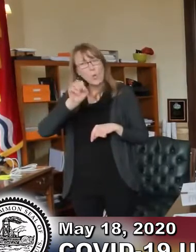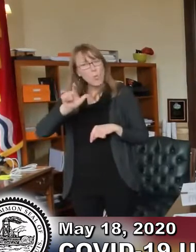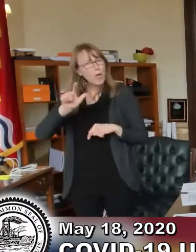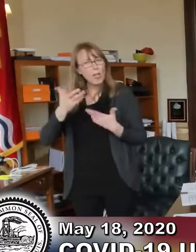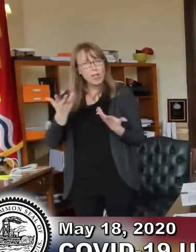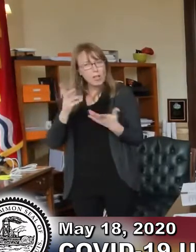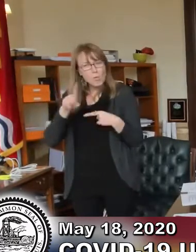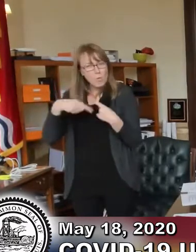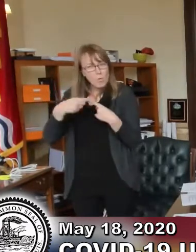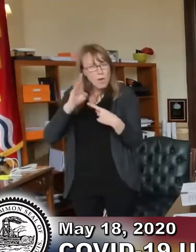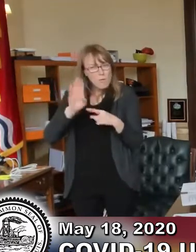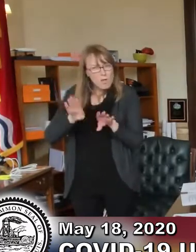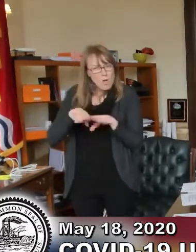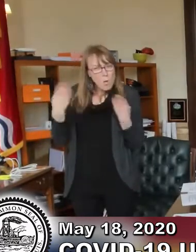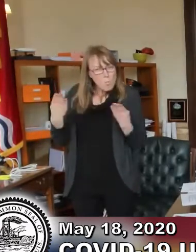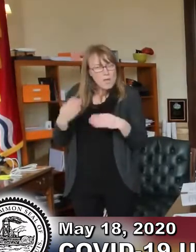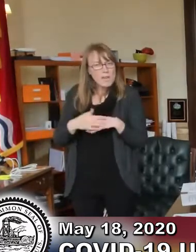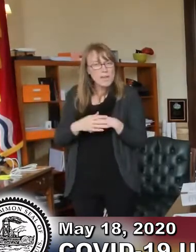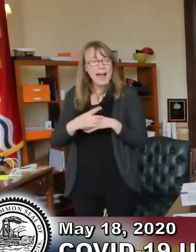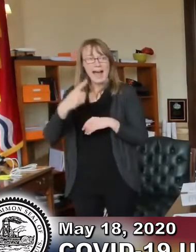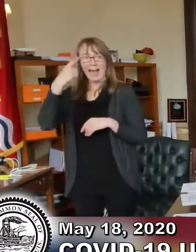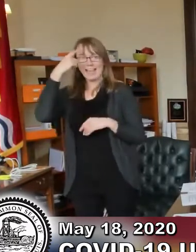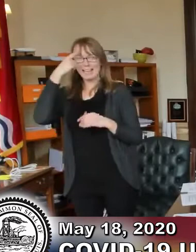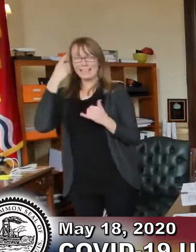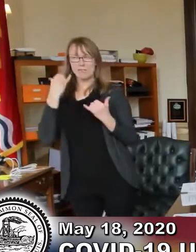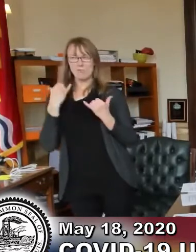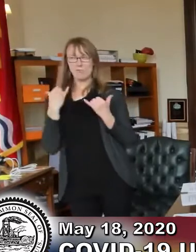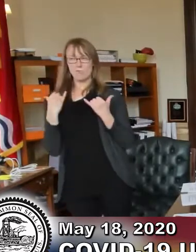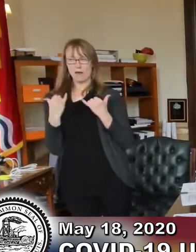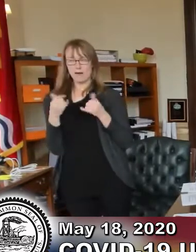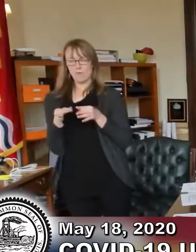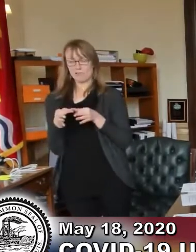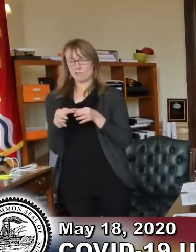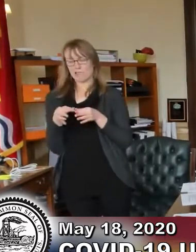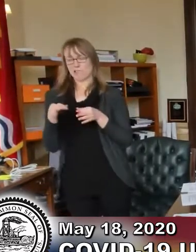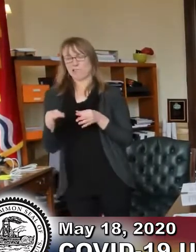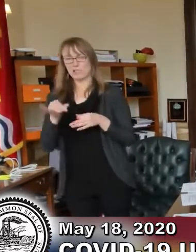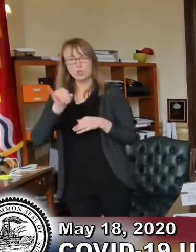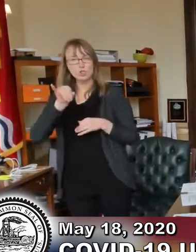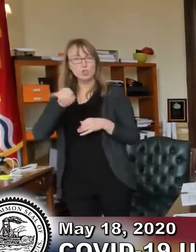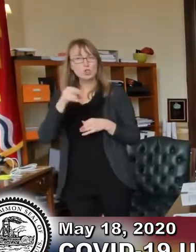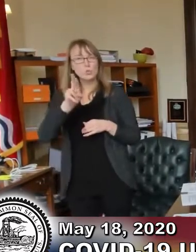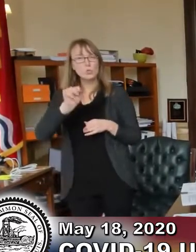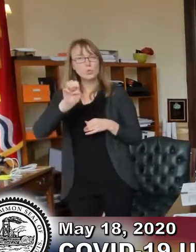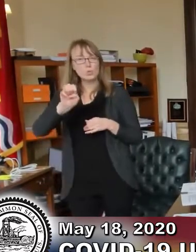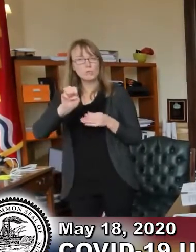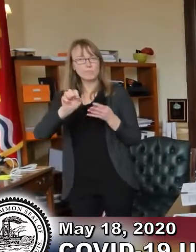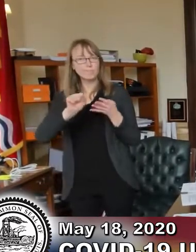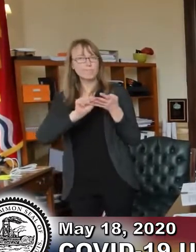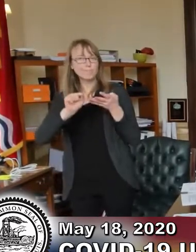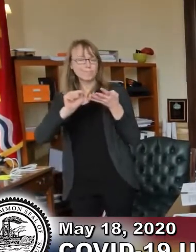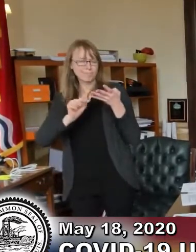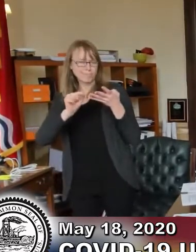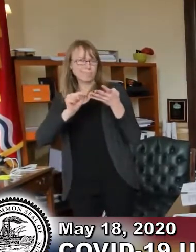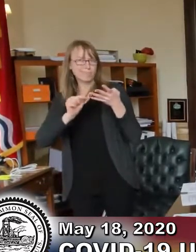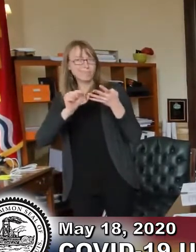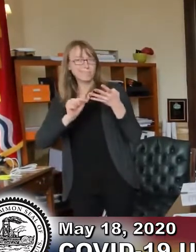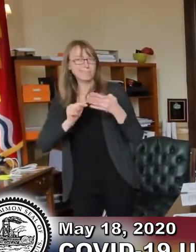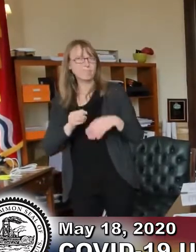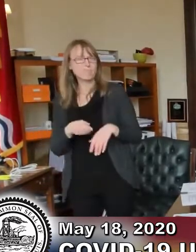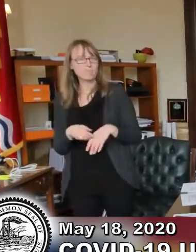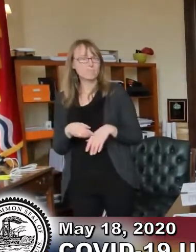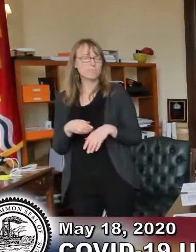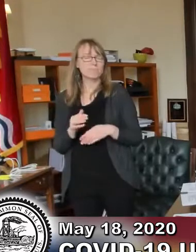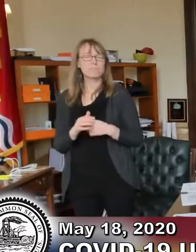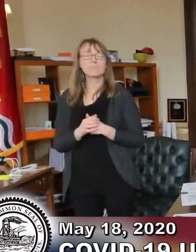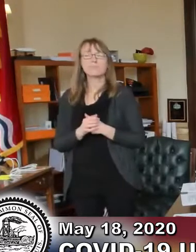of June. We can get that exact date and post it in response to your question.